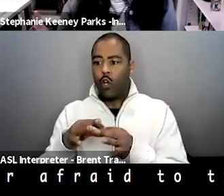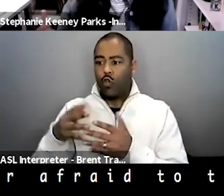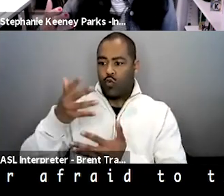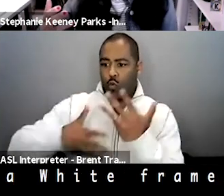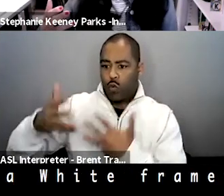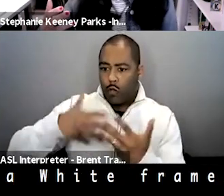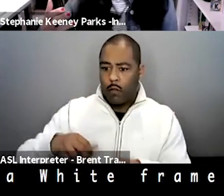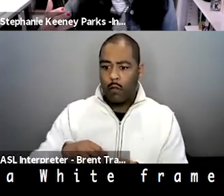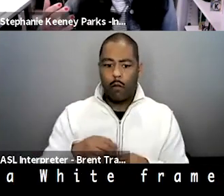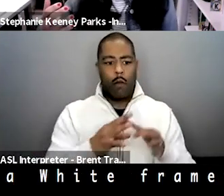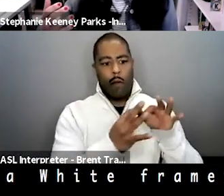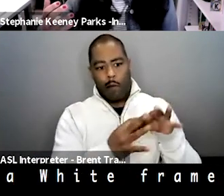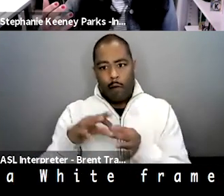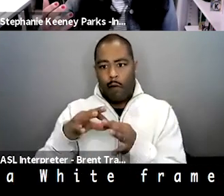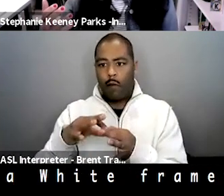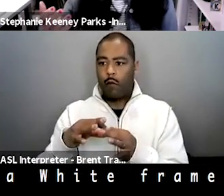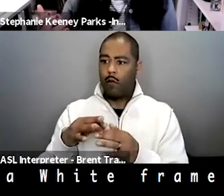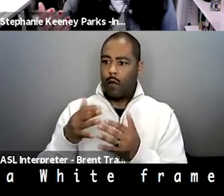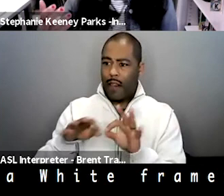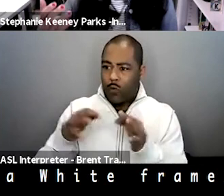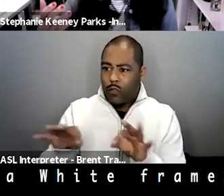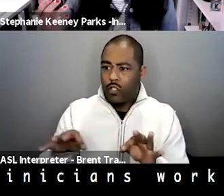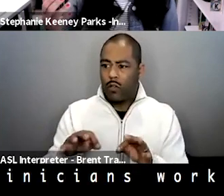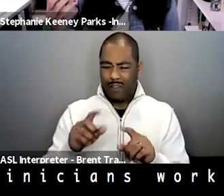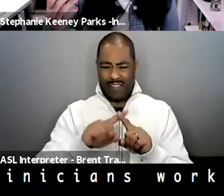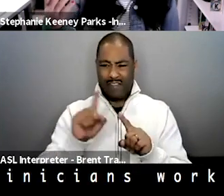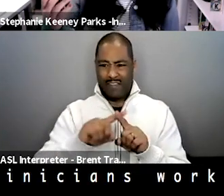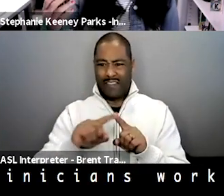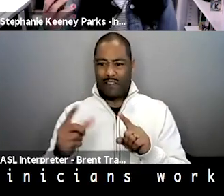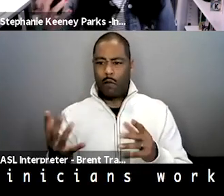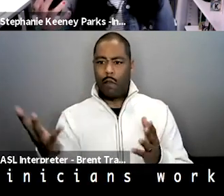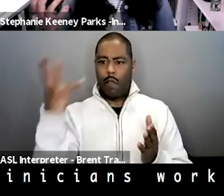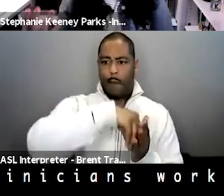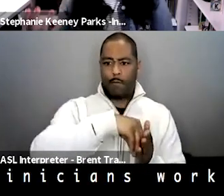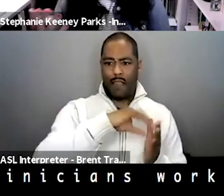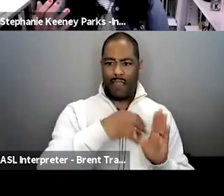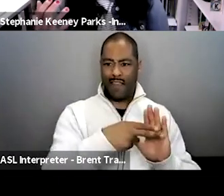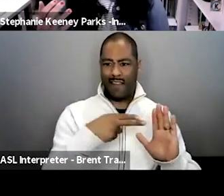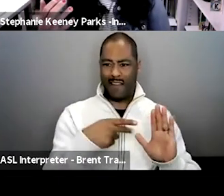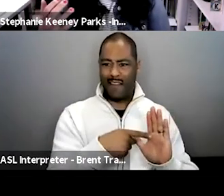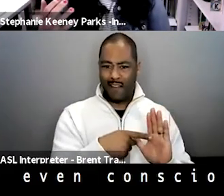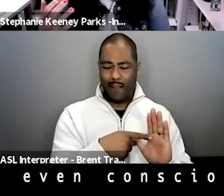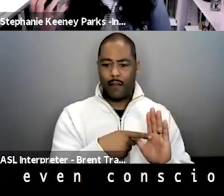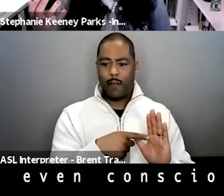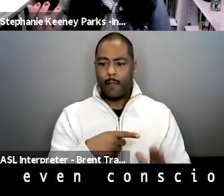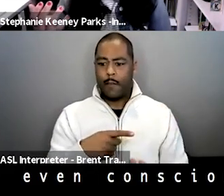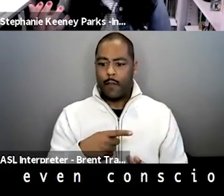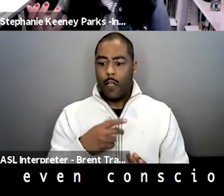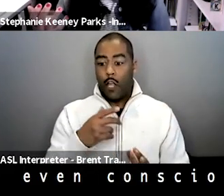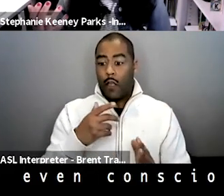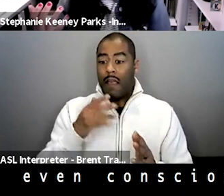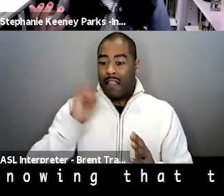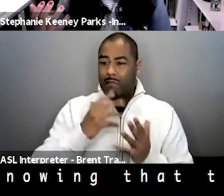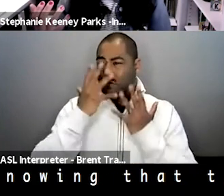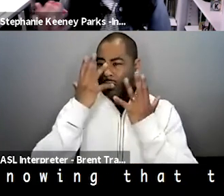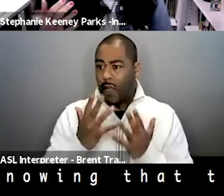quite subjective. And we're kind of ashamed or afraid to talk about that this kind of has a white framework and a lot of clinicians